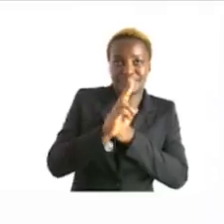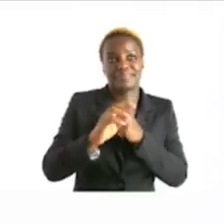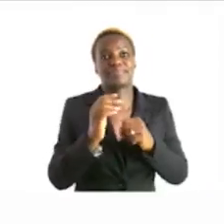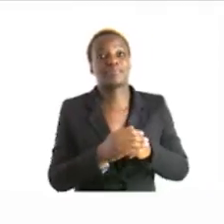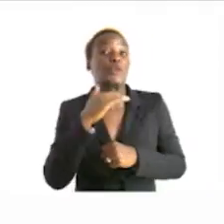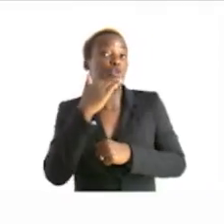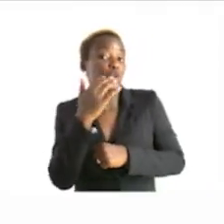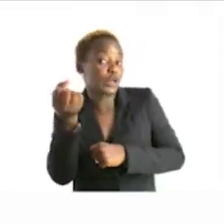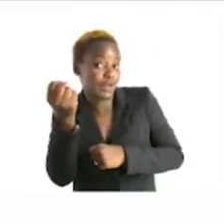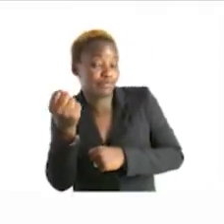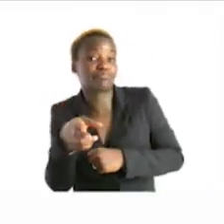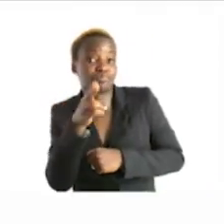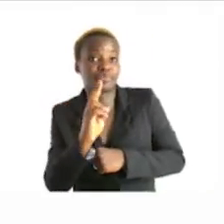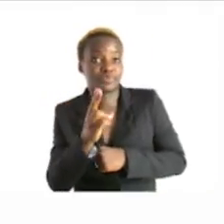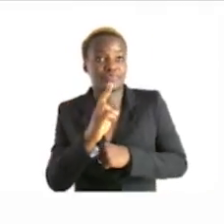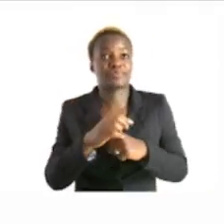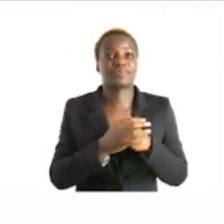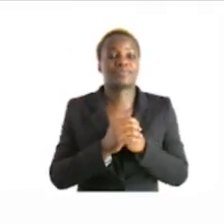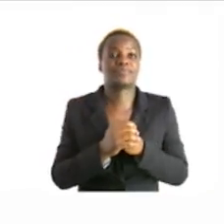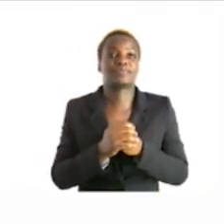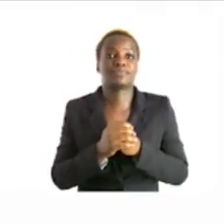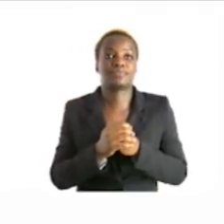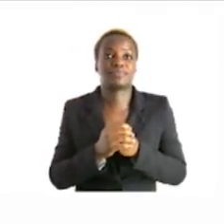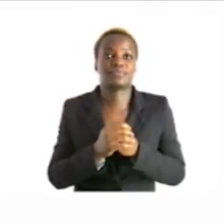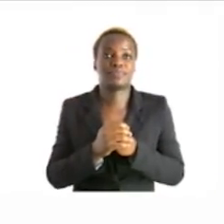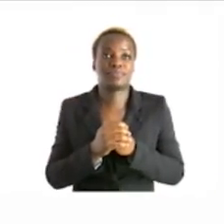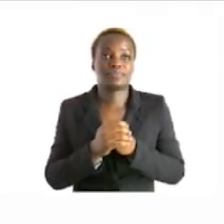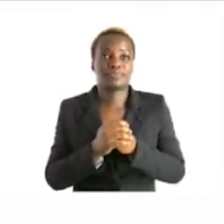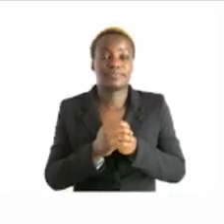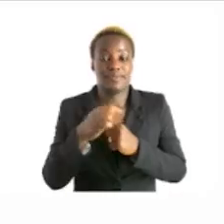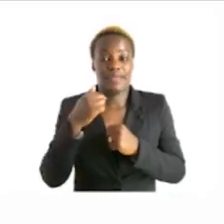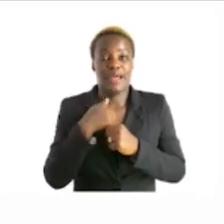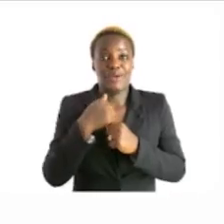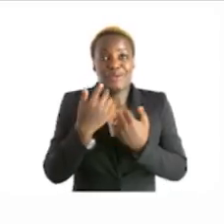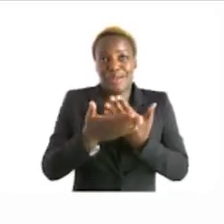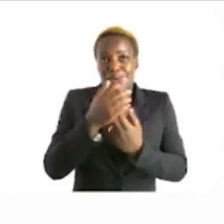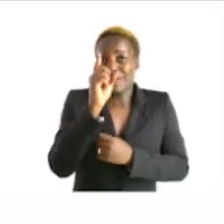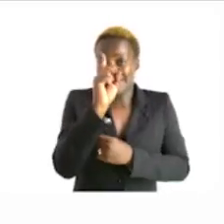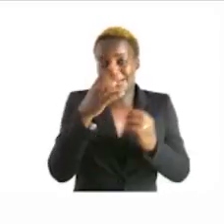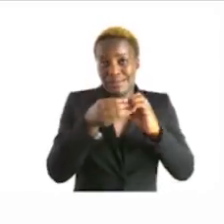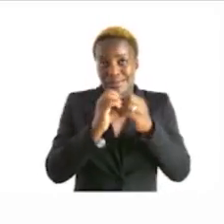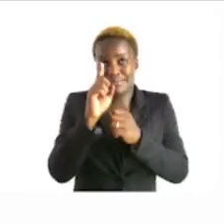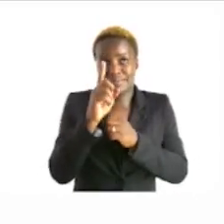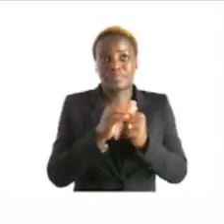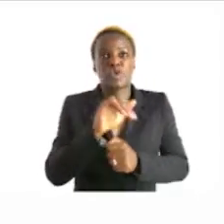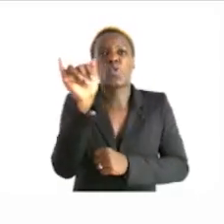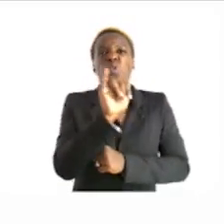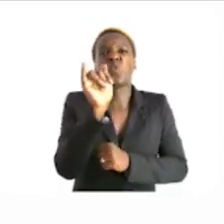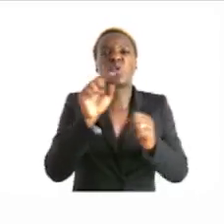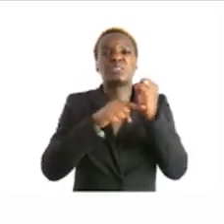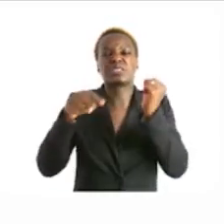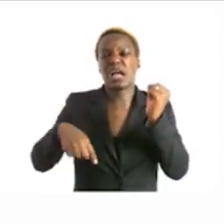the passage the teacher which is me i'm only going to help you with the first question which country